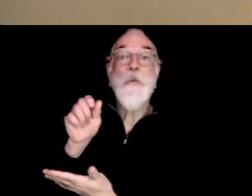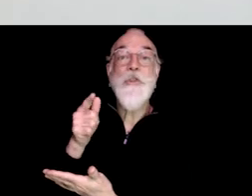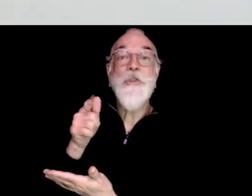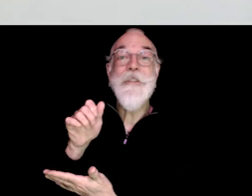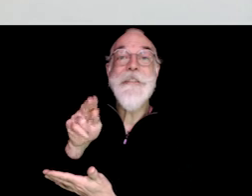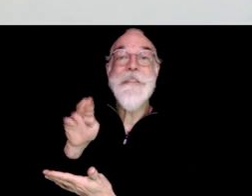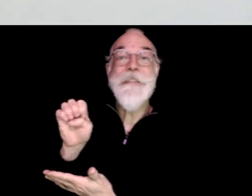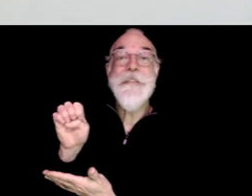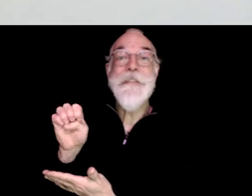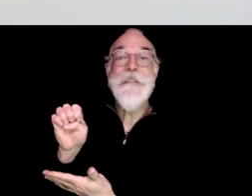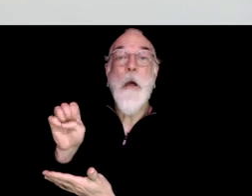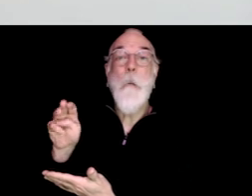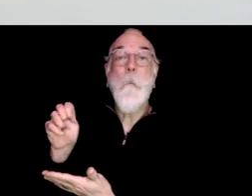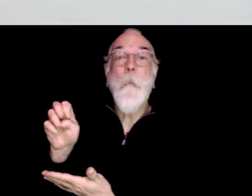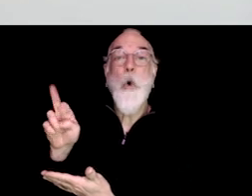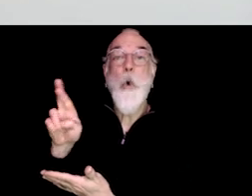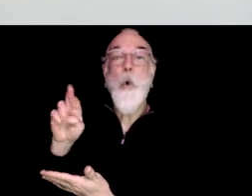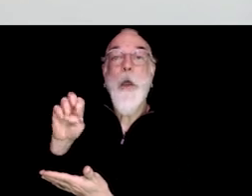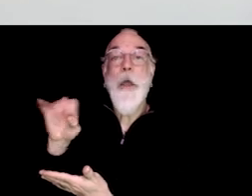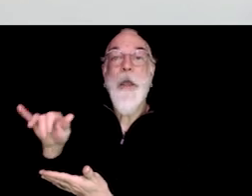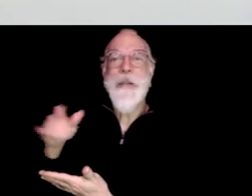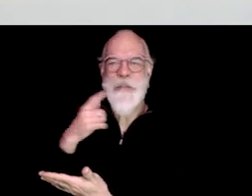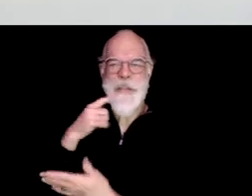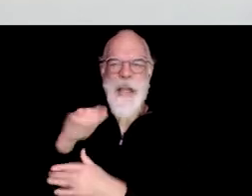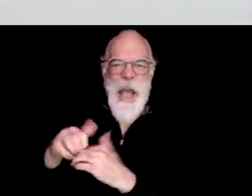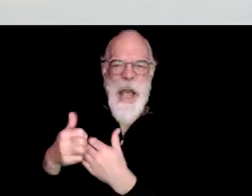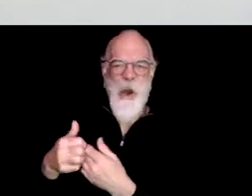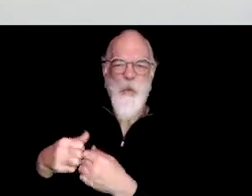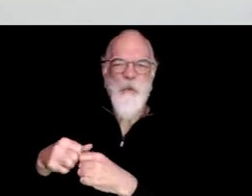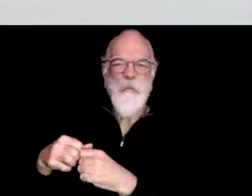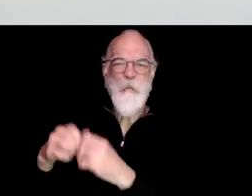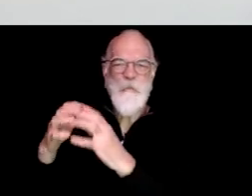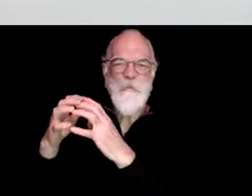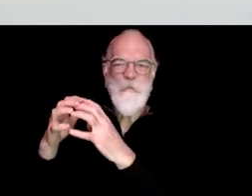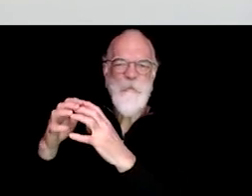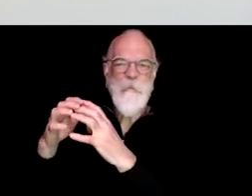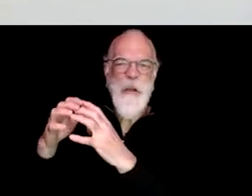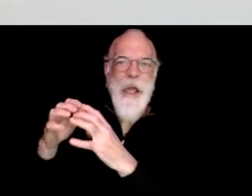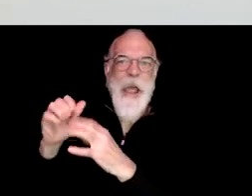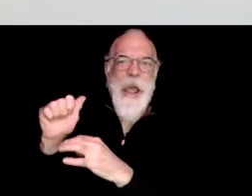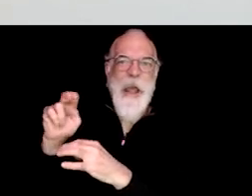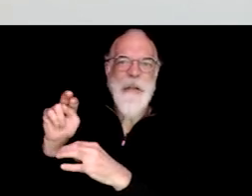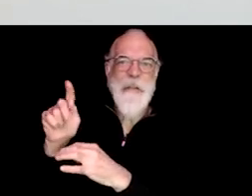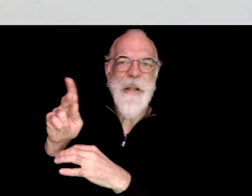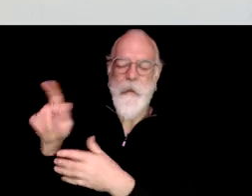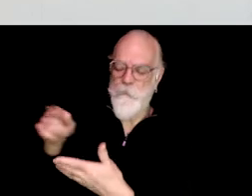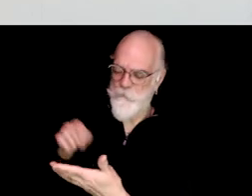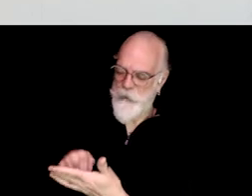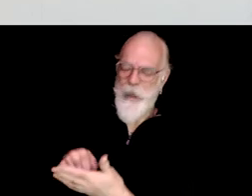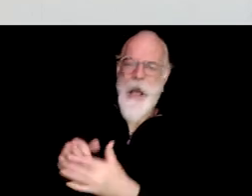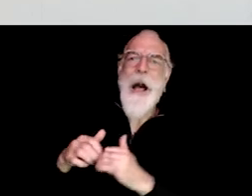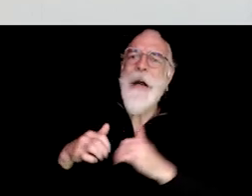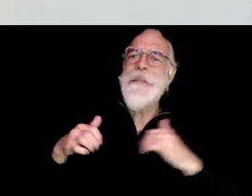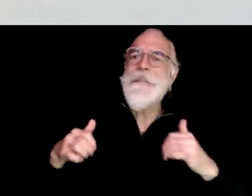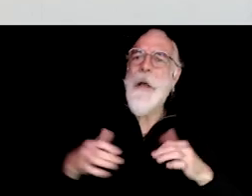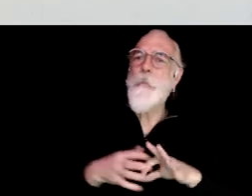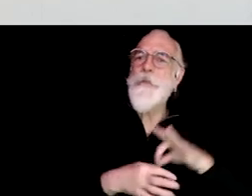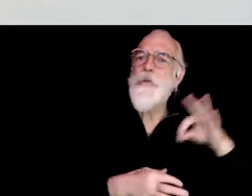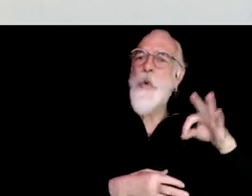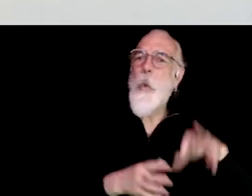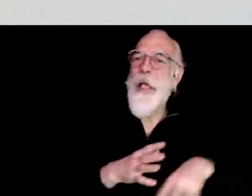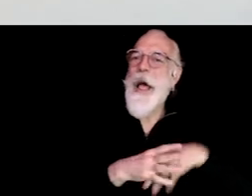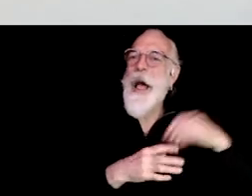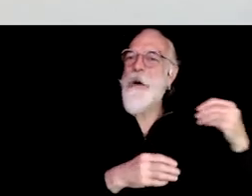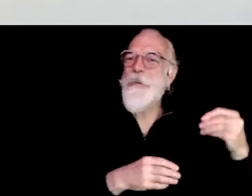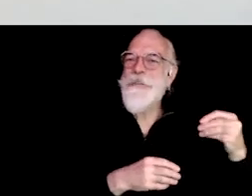it's Eugene Murray discussing the architecture of an anthill said, it is the instinct and design of a separate soul situated